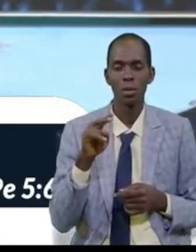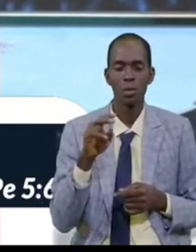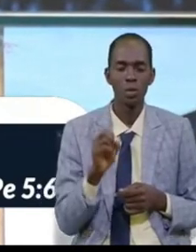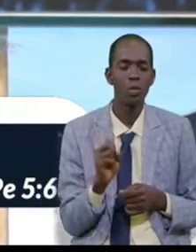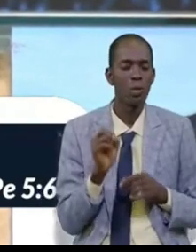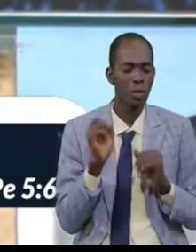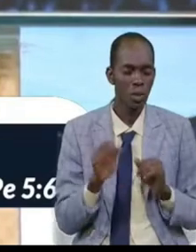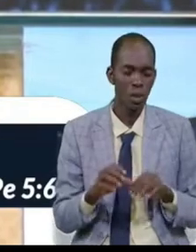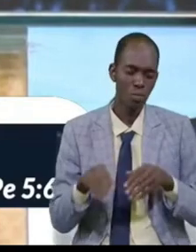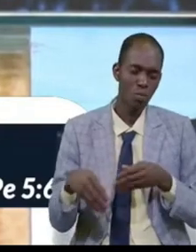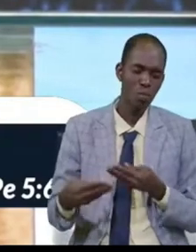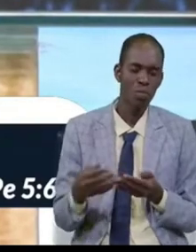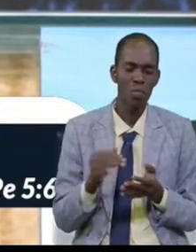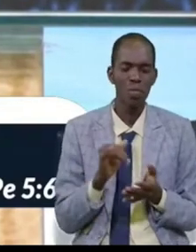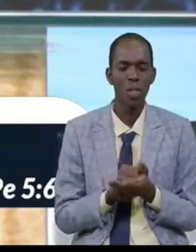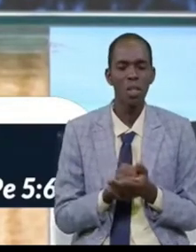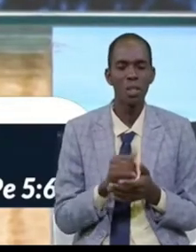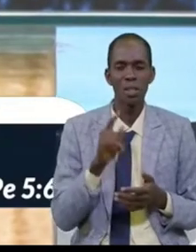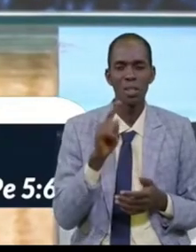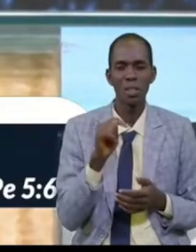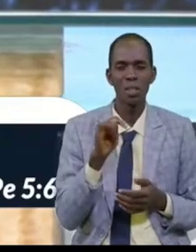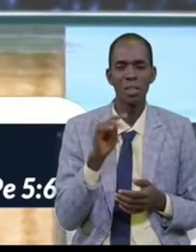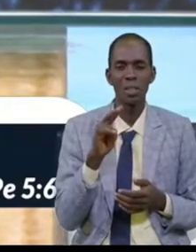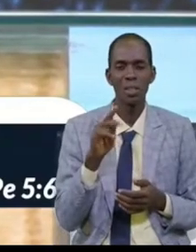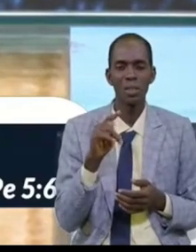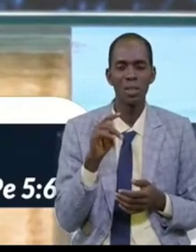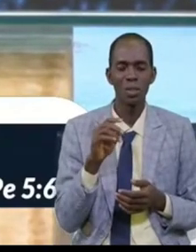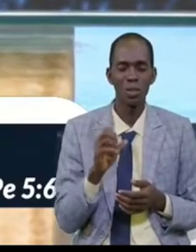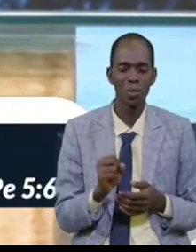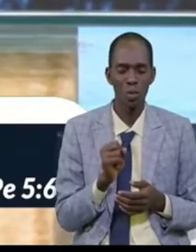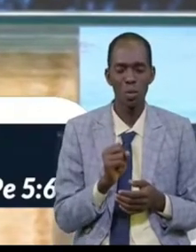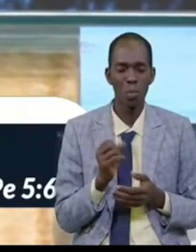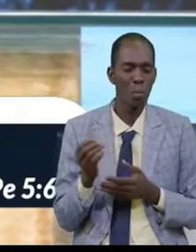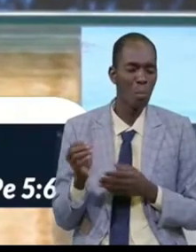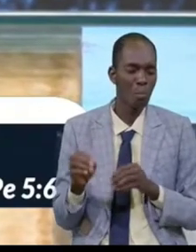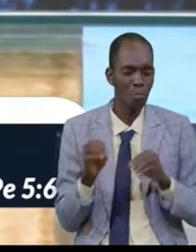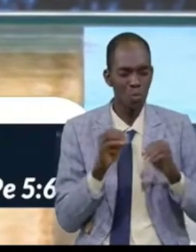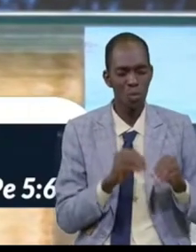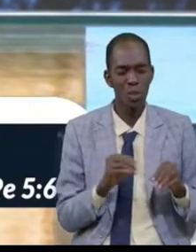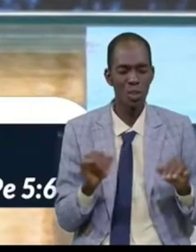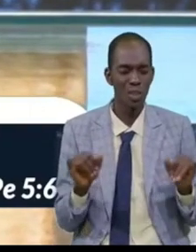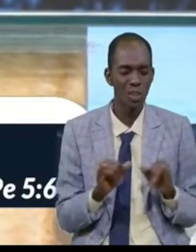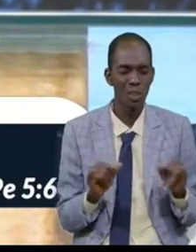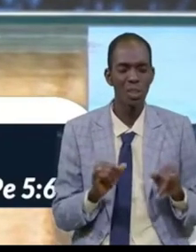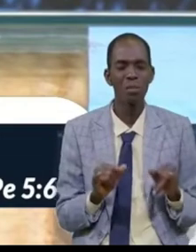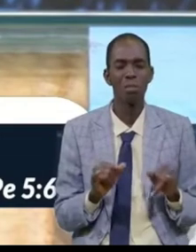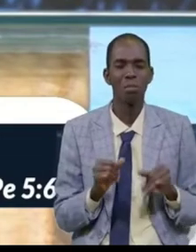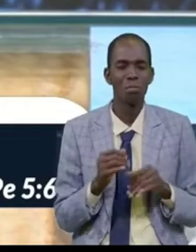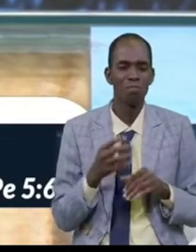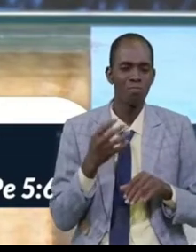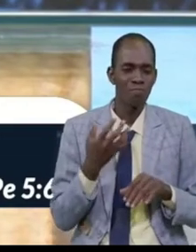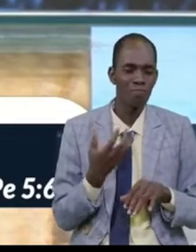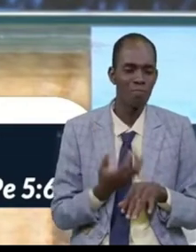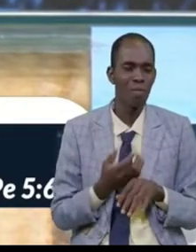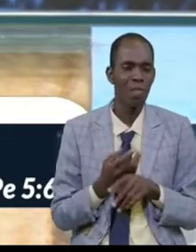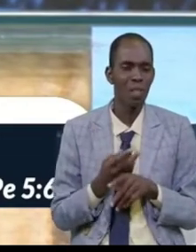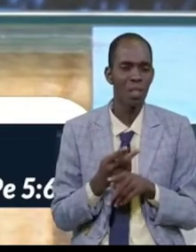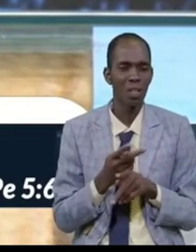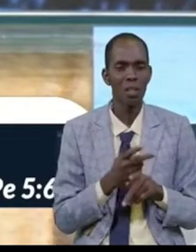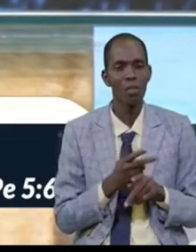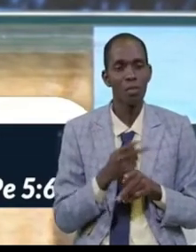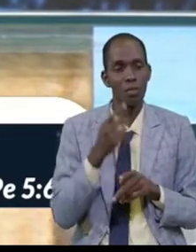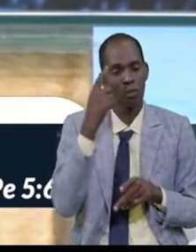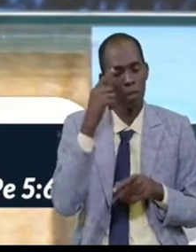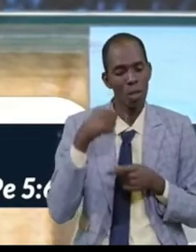he puts the same earnest care into the heart of Titus for